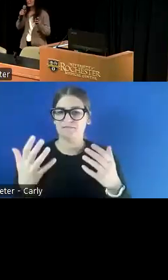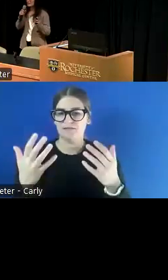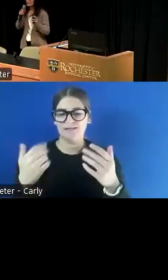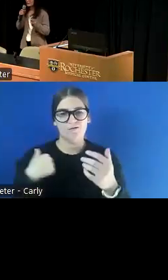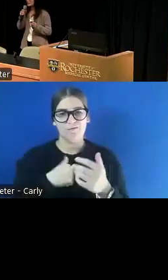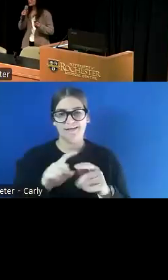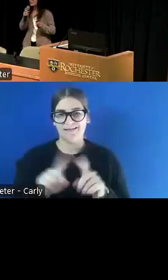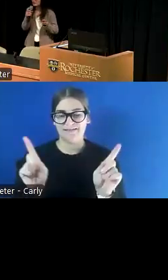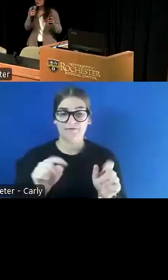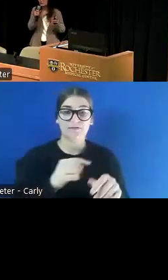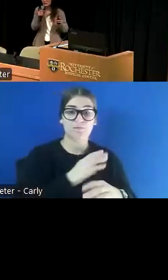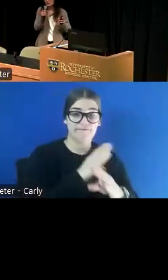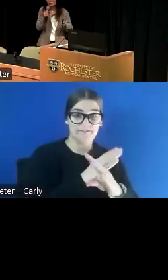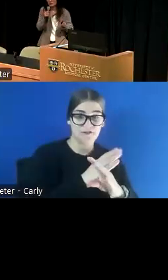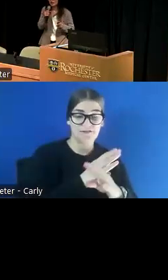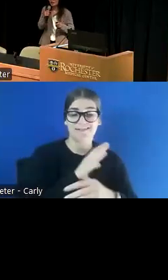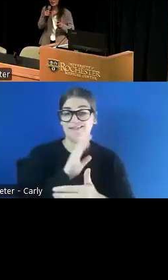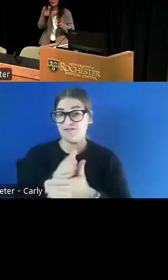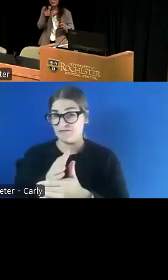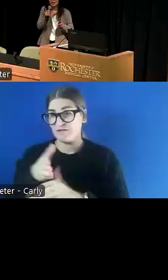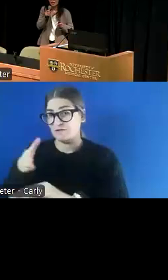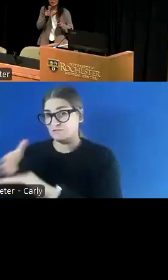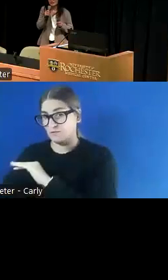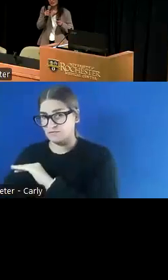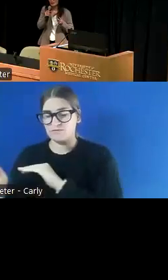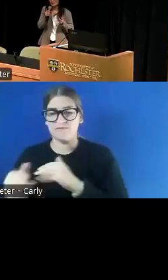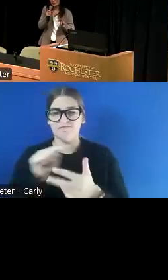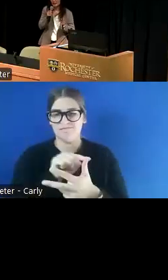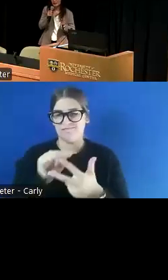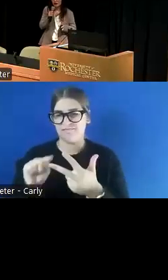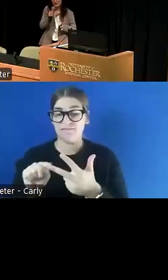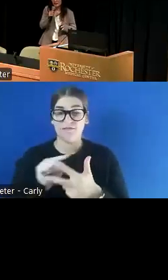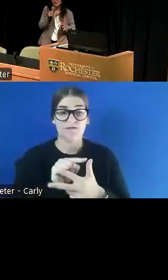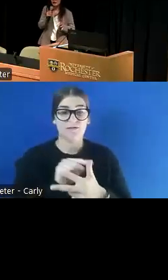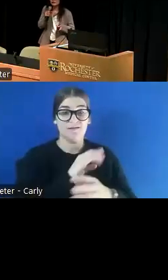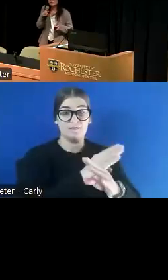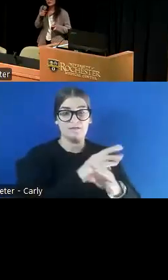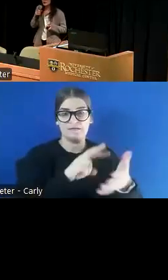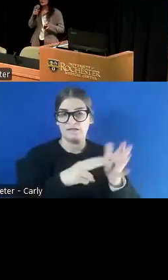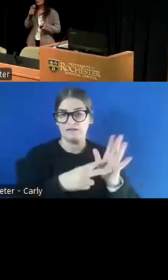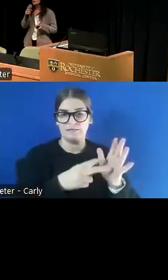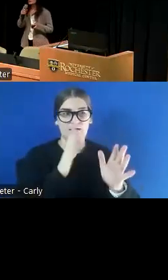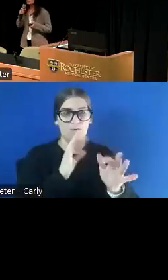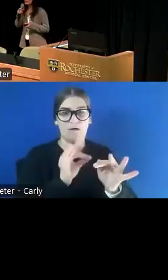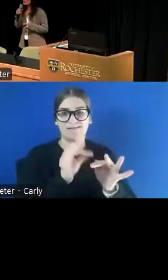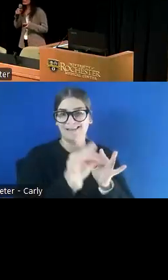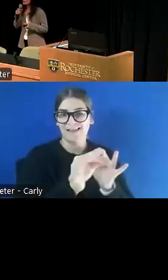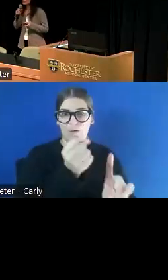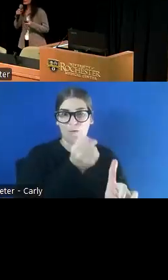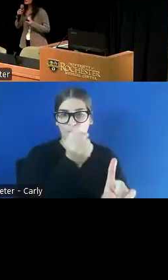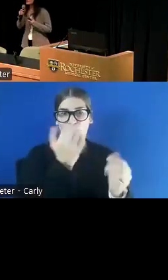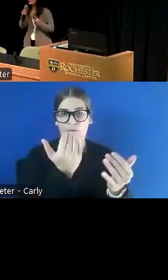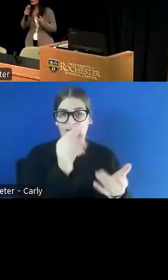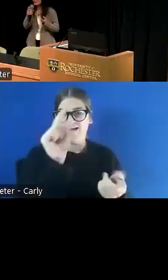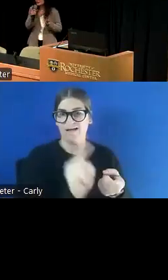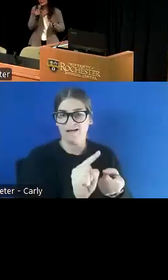because prevention, we refer that as something that would delay the onset of suicide risk or reduce suicide